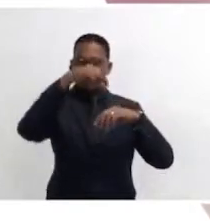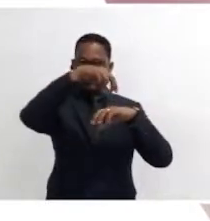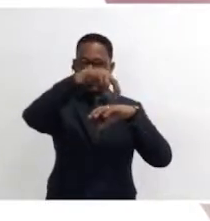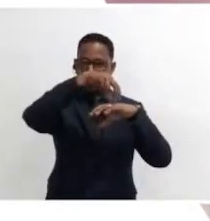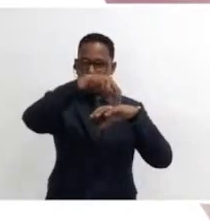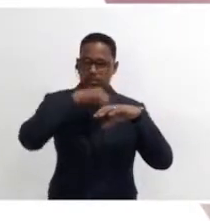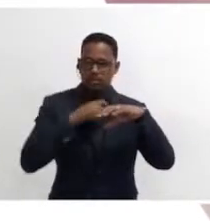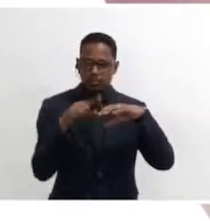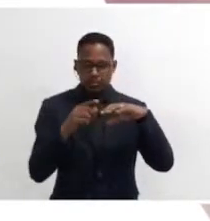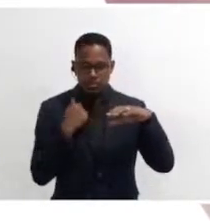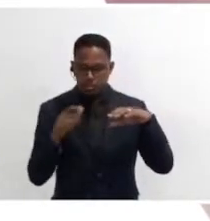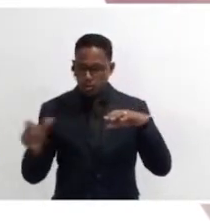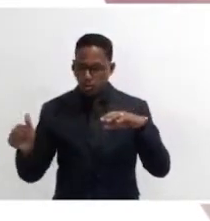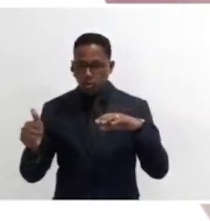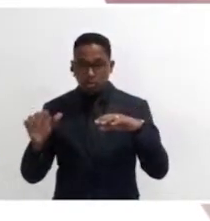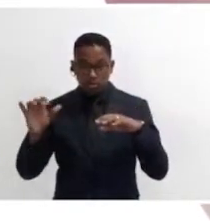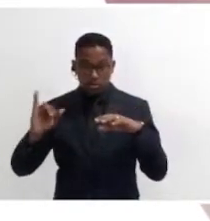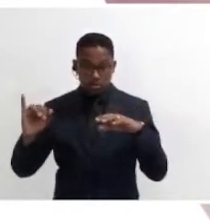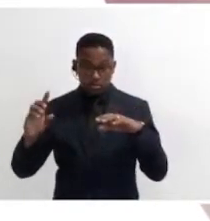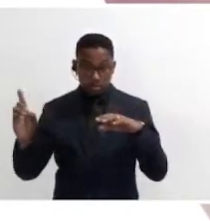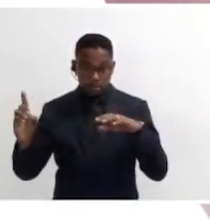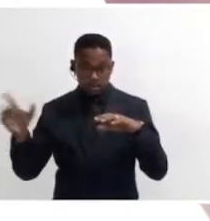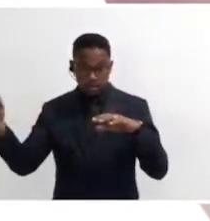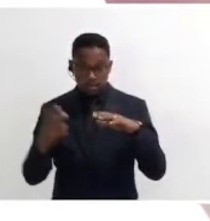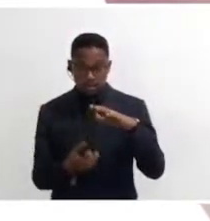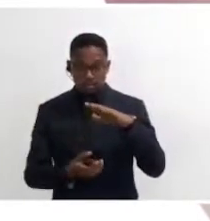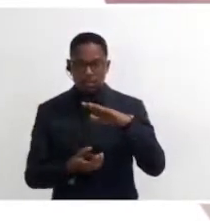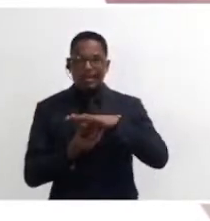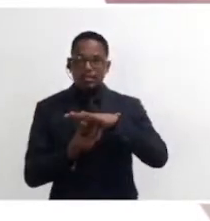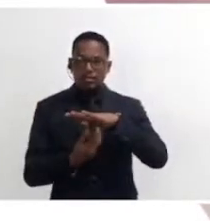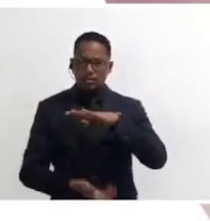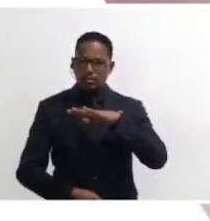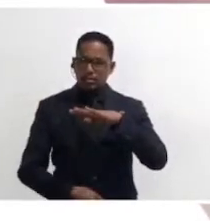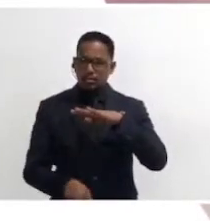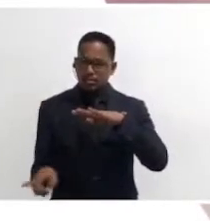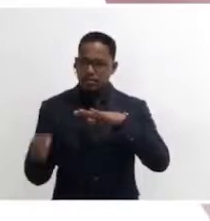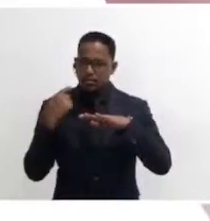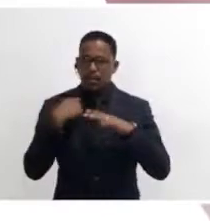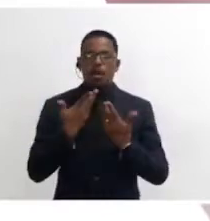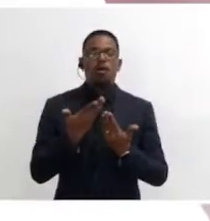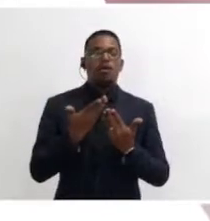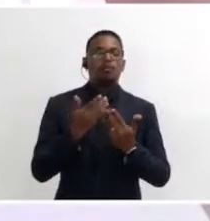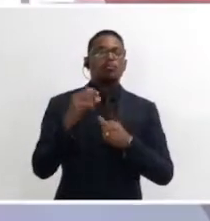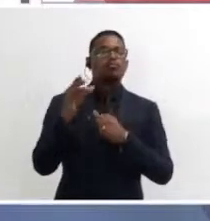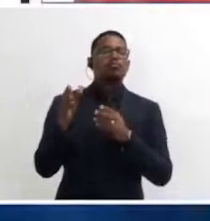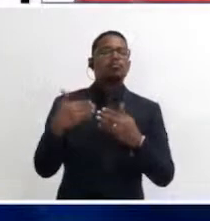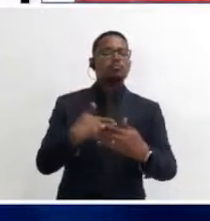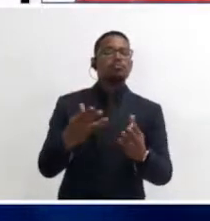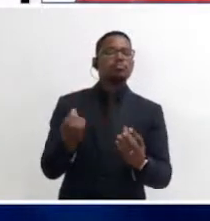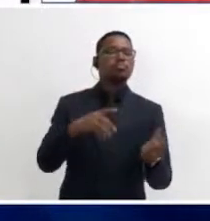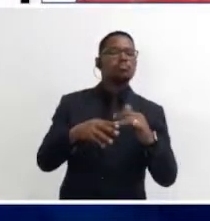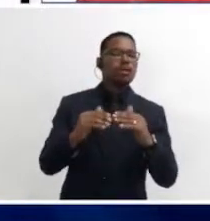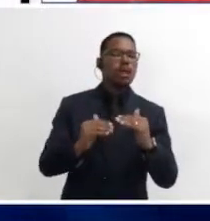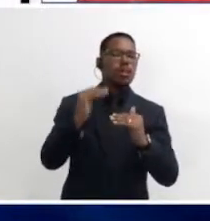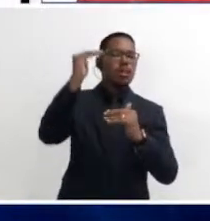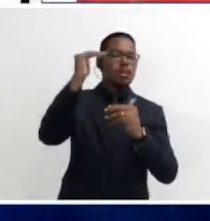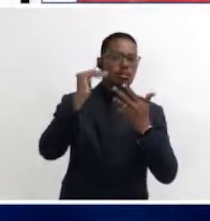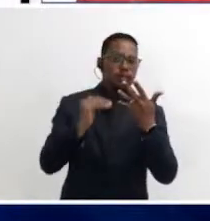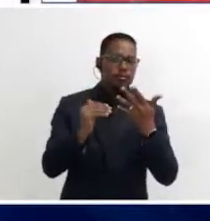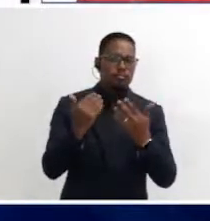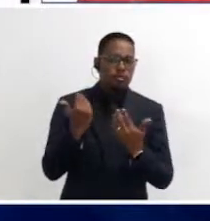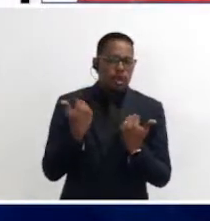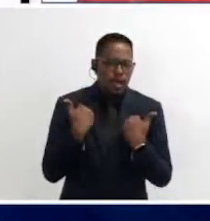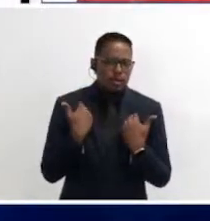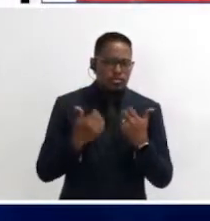And then we also talk about levels of packaging. So what we call the first level